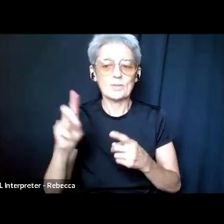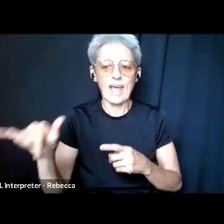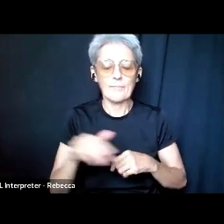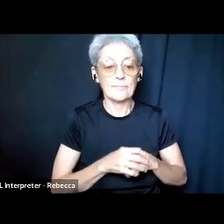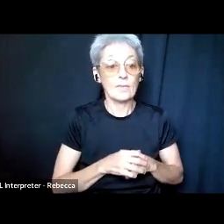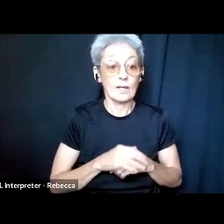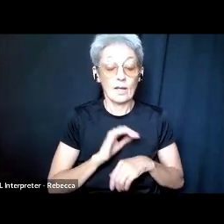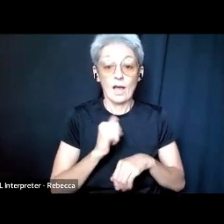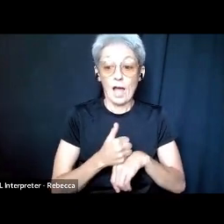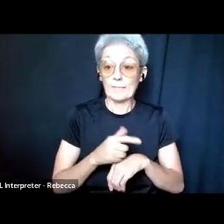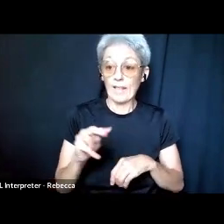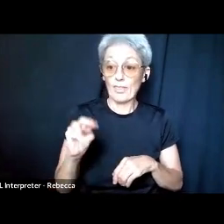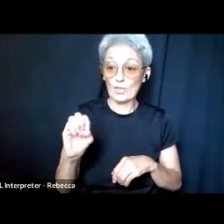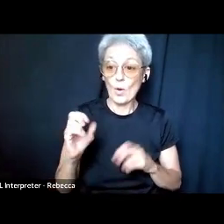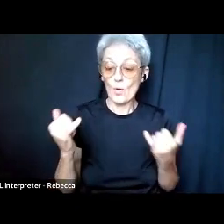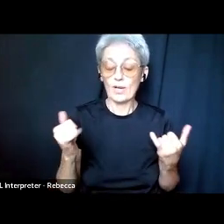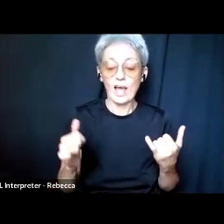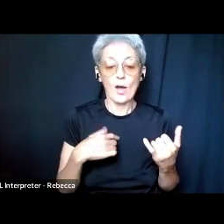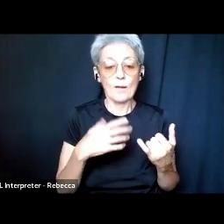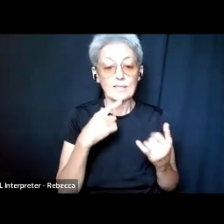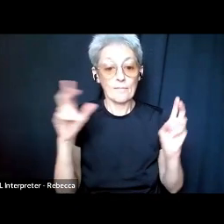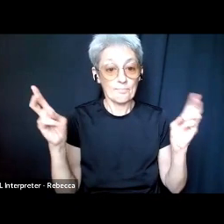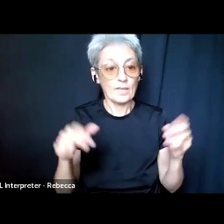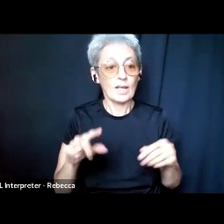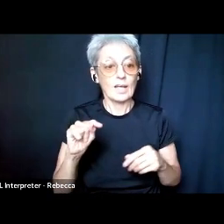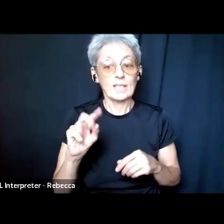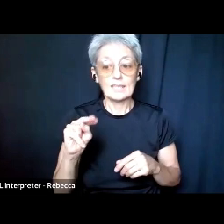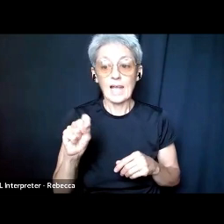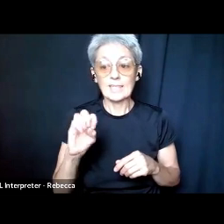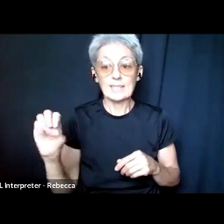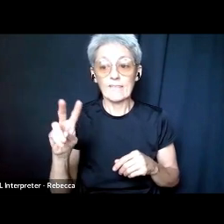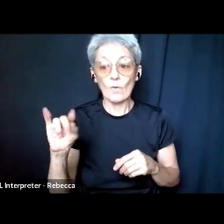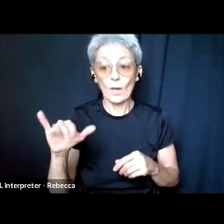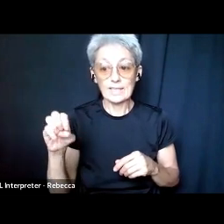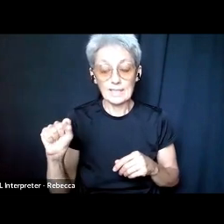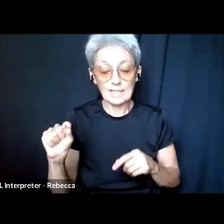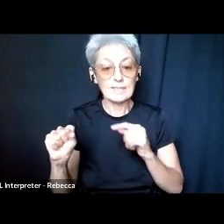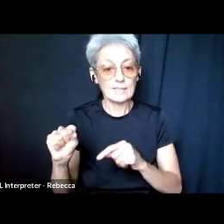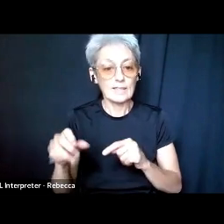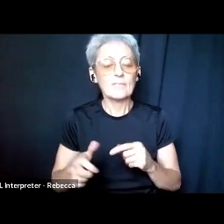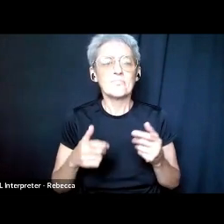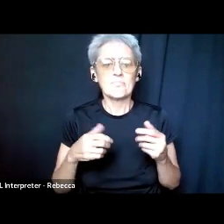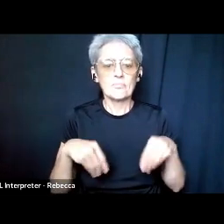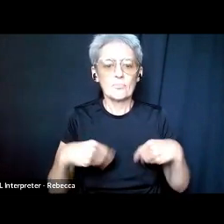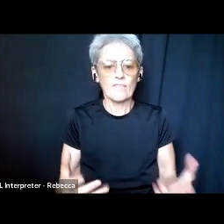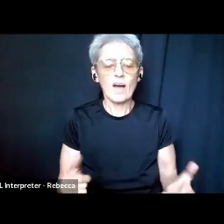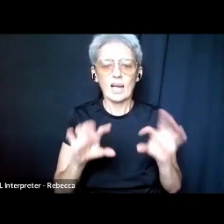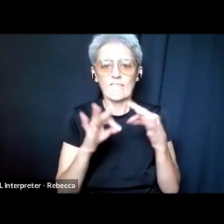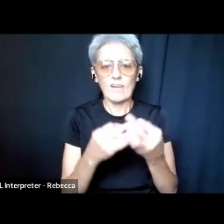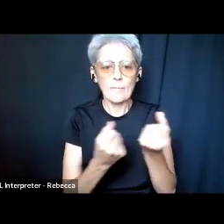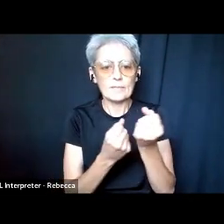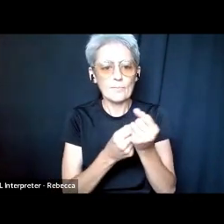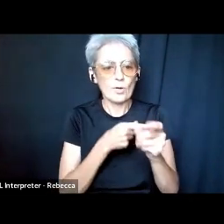Tennessee Voices has the opportunity to provide the family support specialist